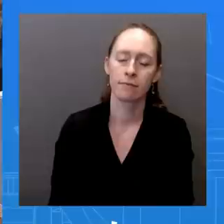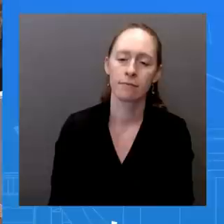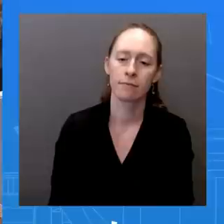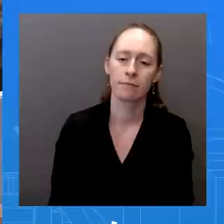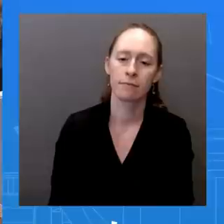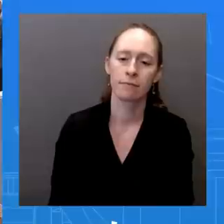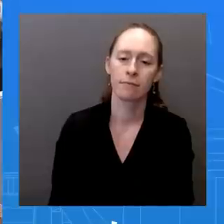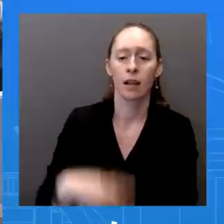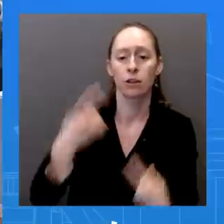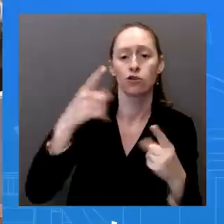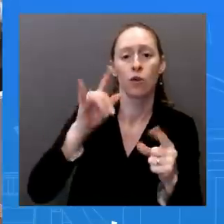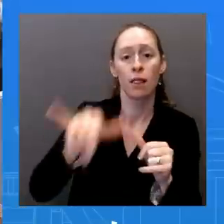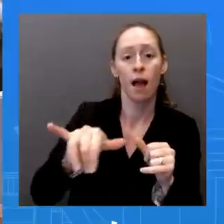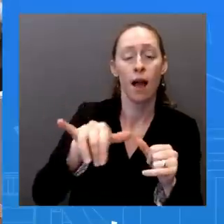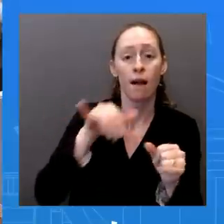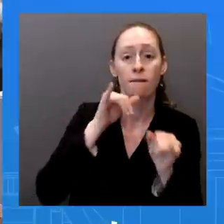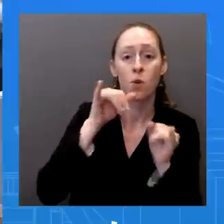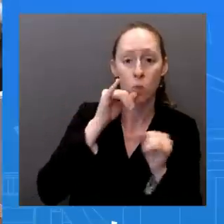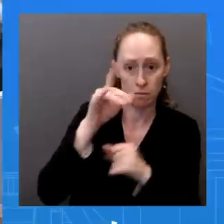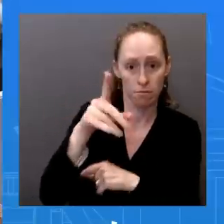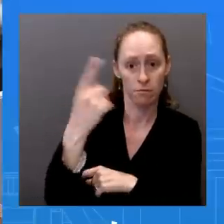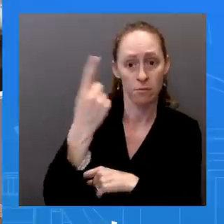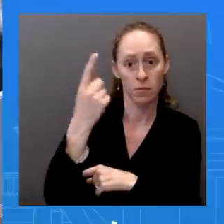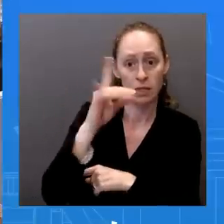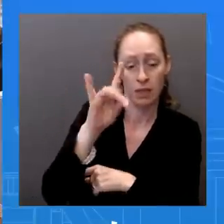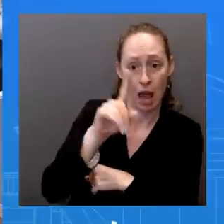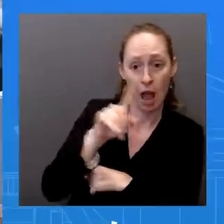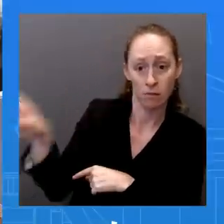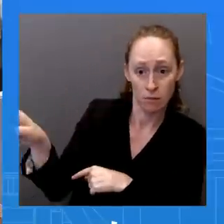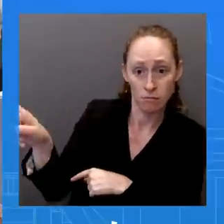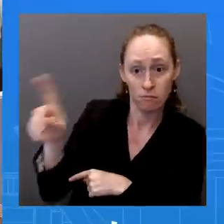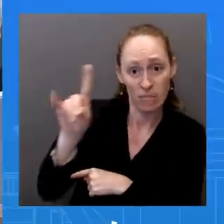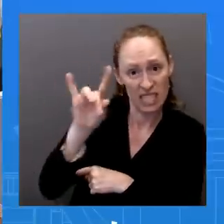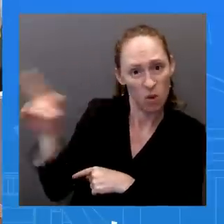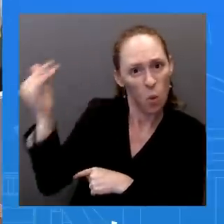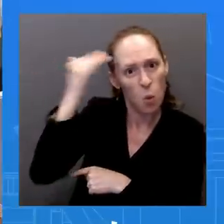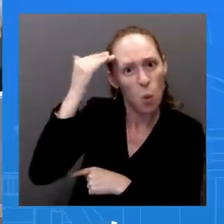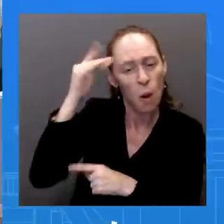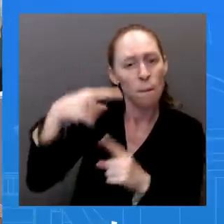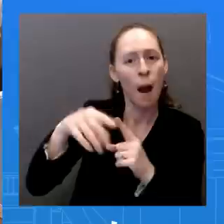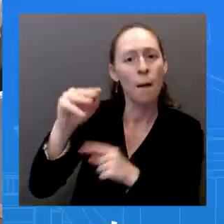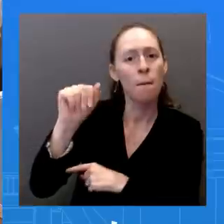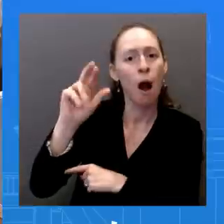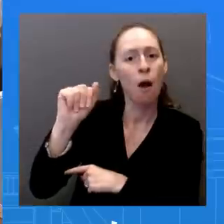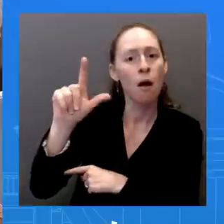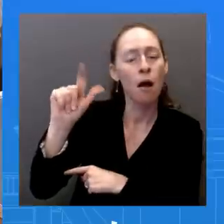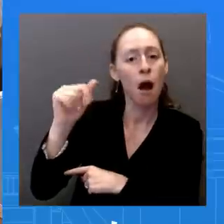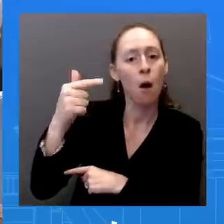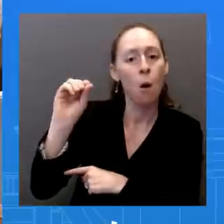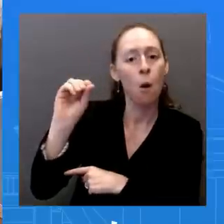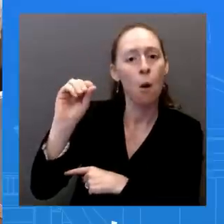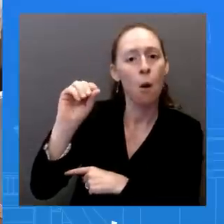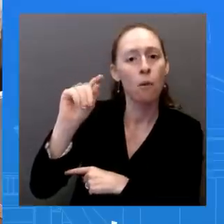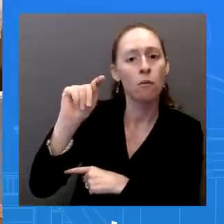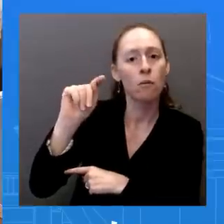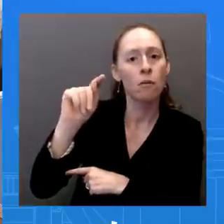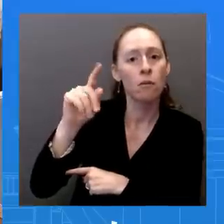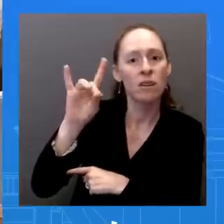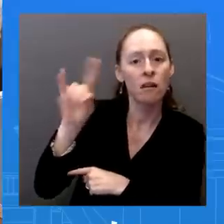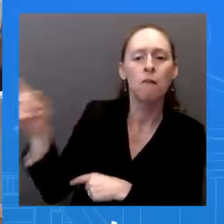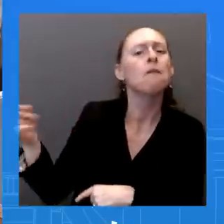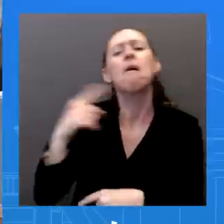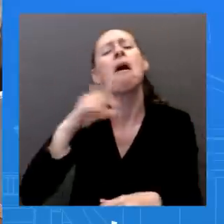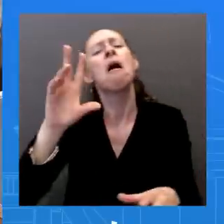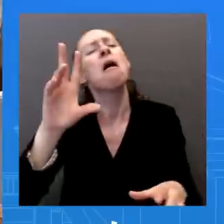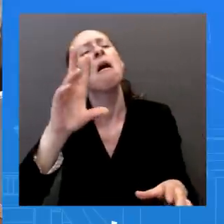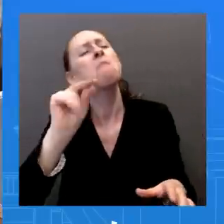not been, but that his administration is aware of all that, and so is the National Security Council. So as the National Security Advisor, have you